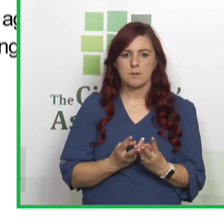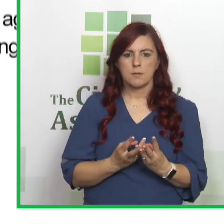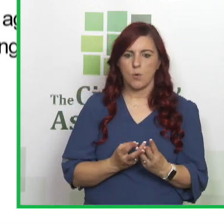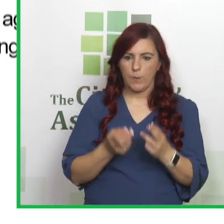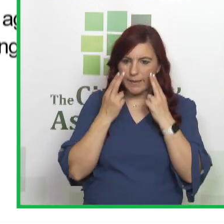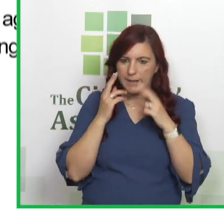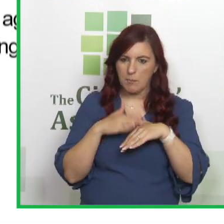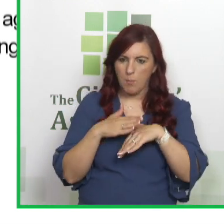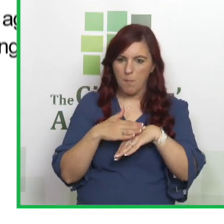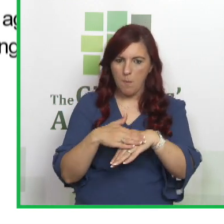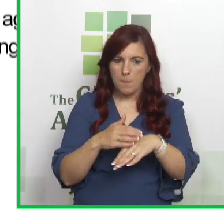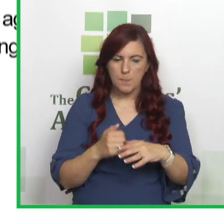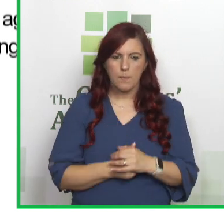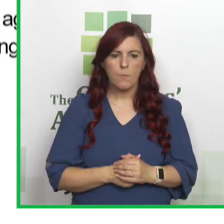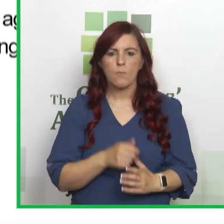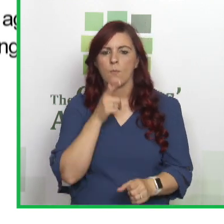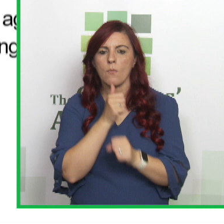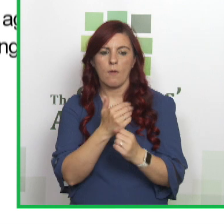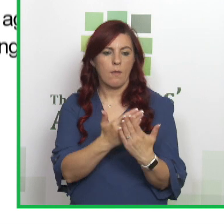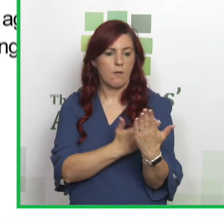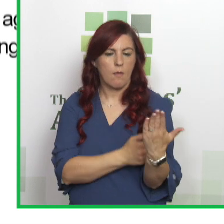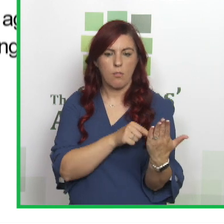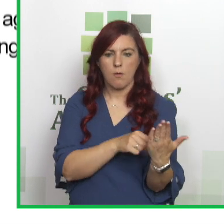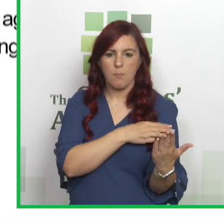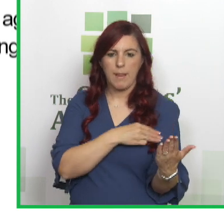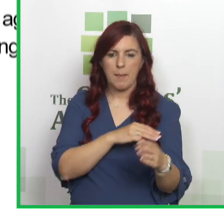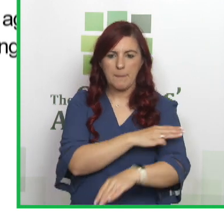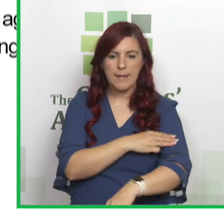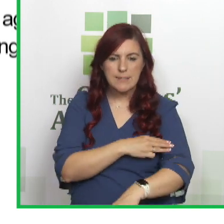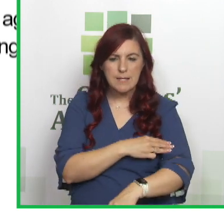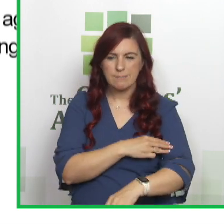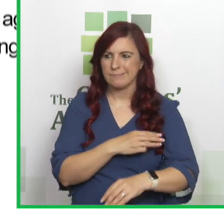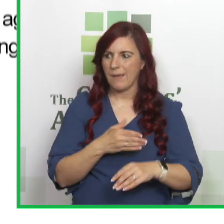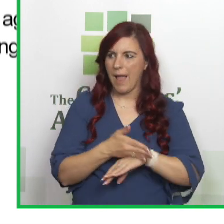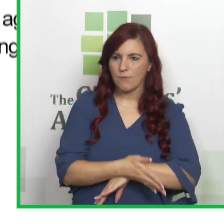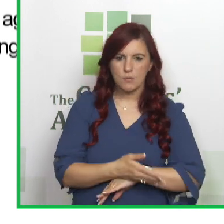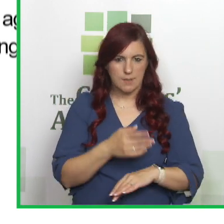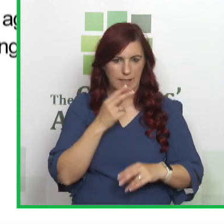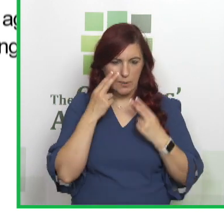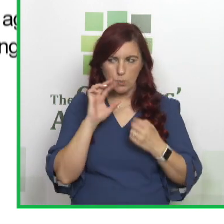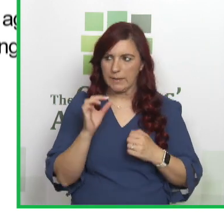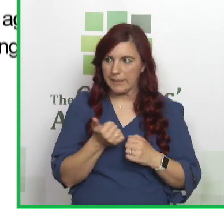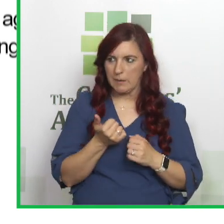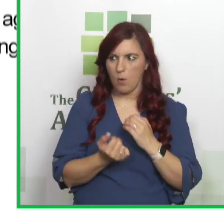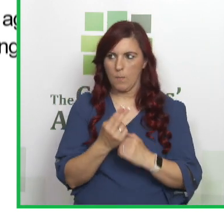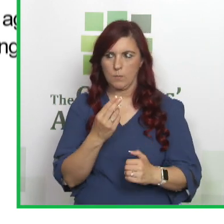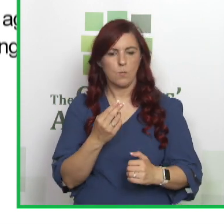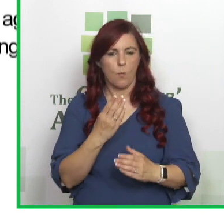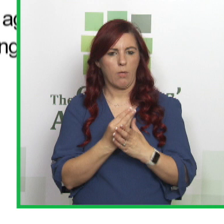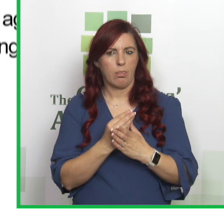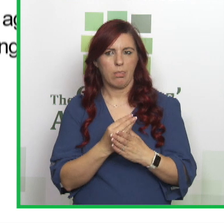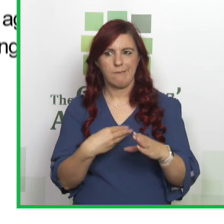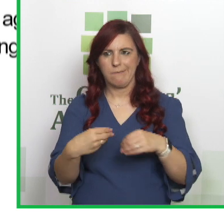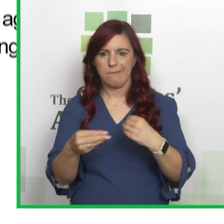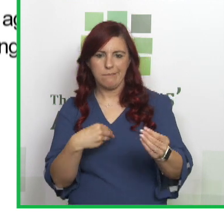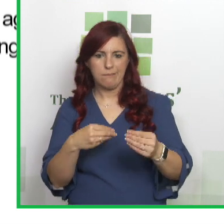behind. In relation to law enforcement's efforts, it underscores the need for a law enforcement response to keep pace with agile criminal business